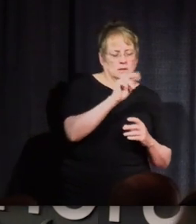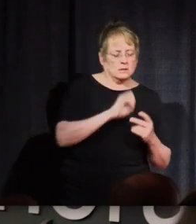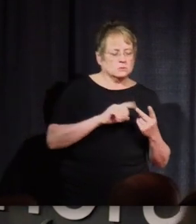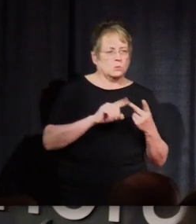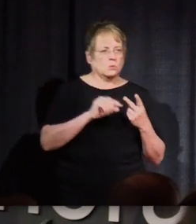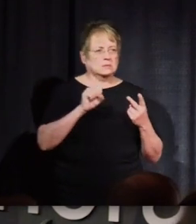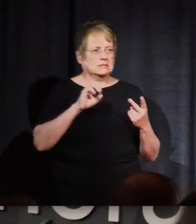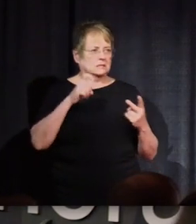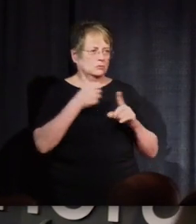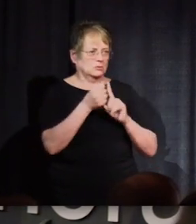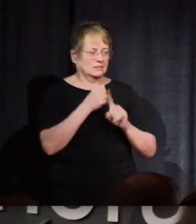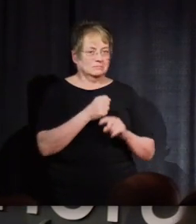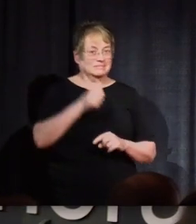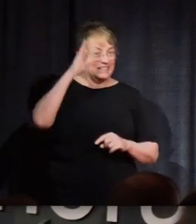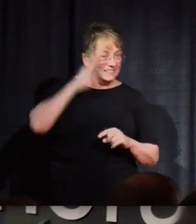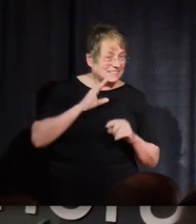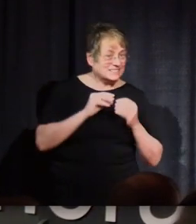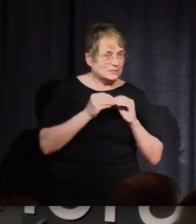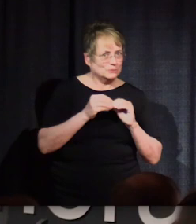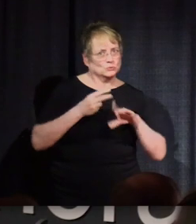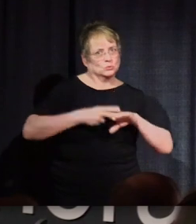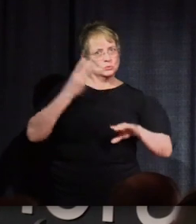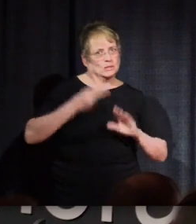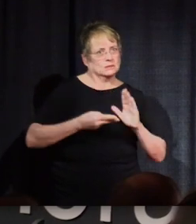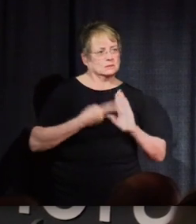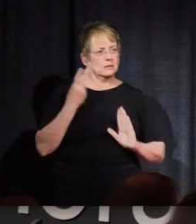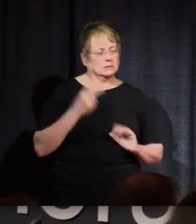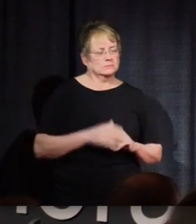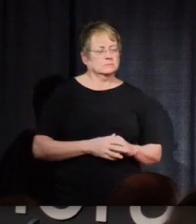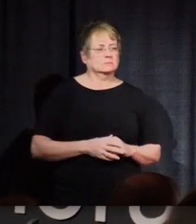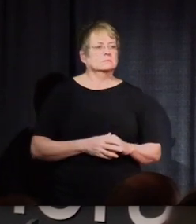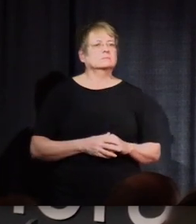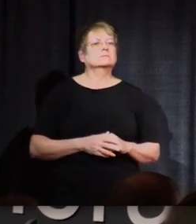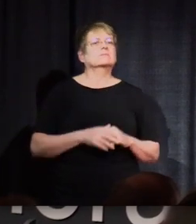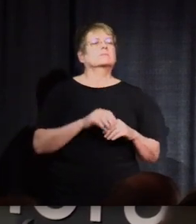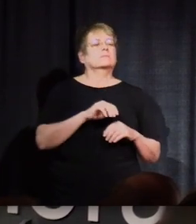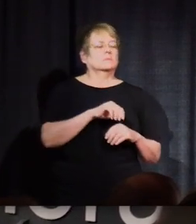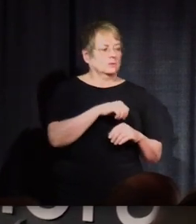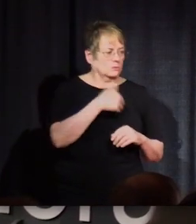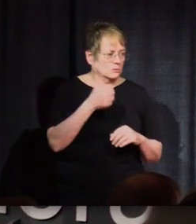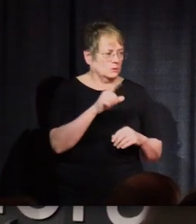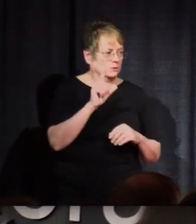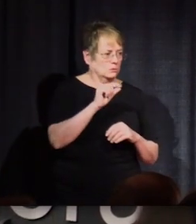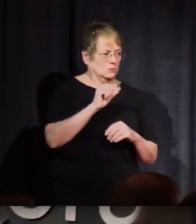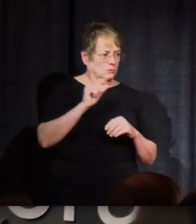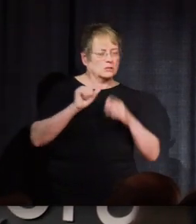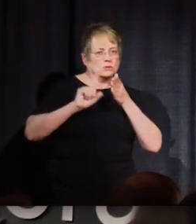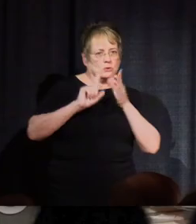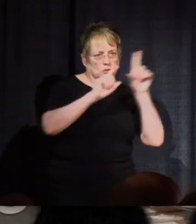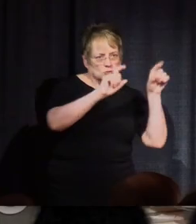nearly twice as high according to a 2020 survey from the alaska council of domestic violence and sexual assault